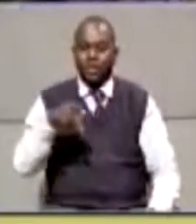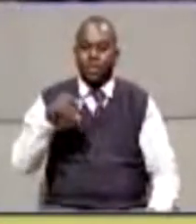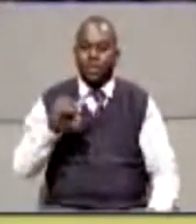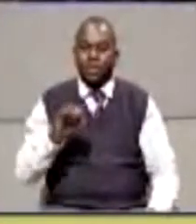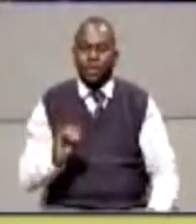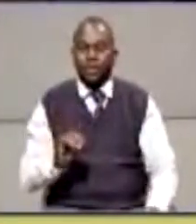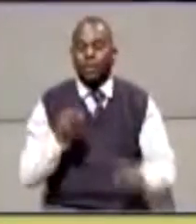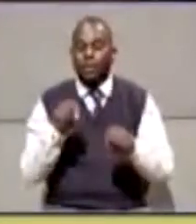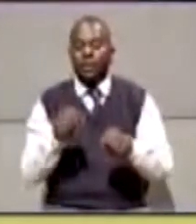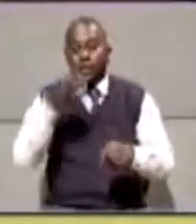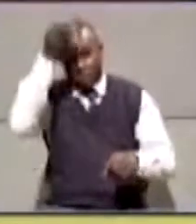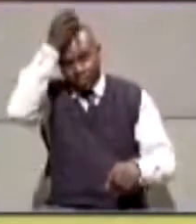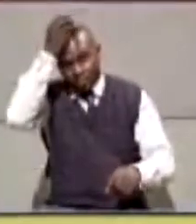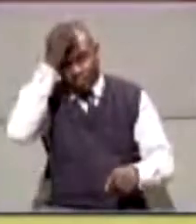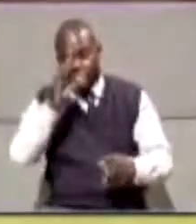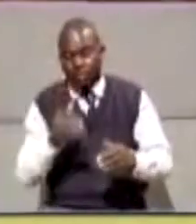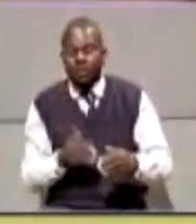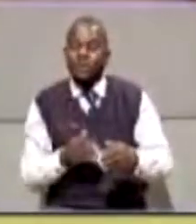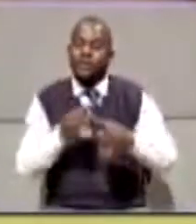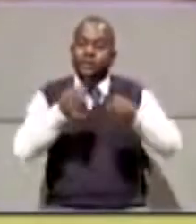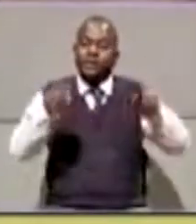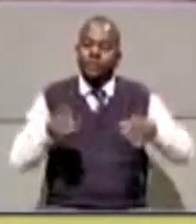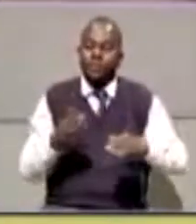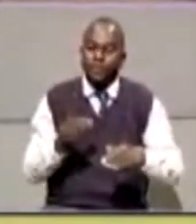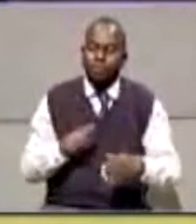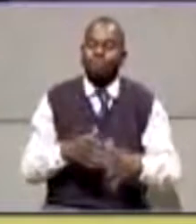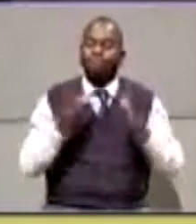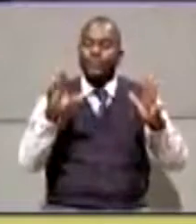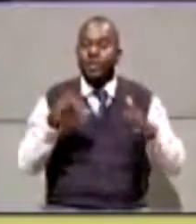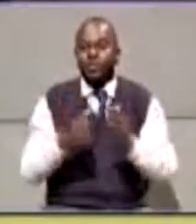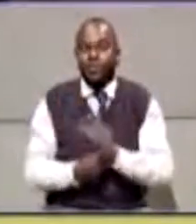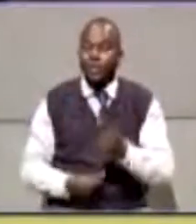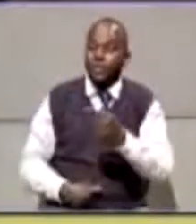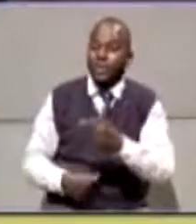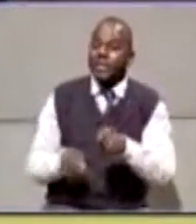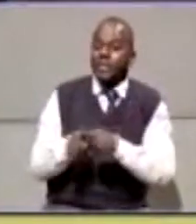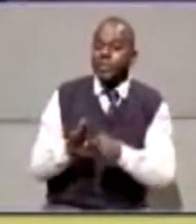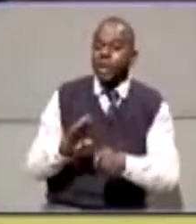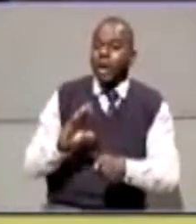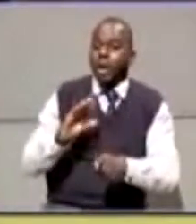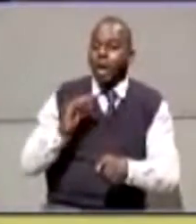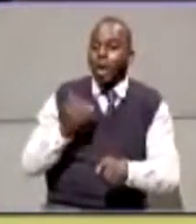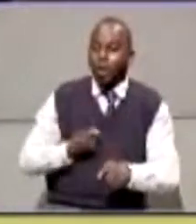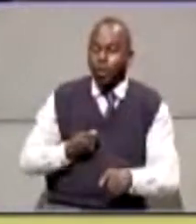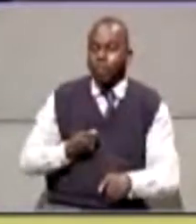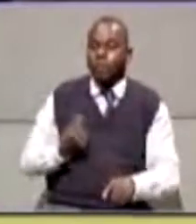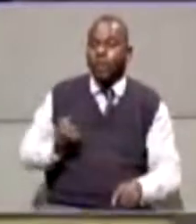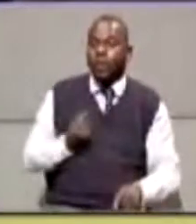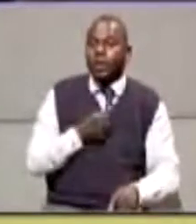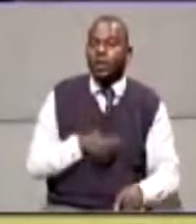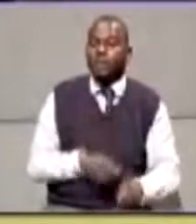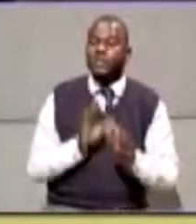nursing assistant here, says limited space is their biggest challenge. Even our mothers, when they come, they first stay